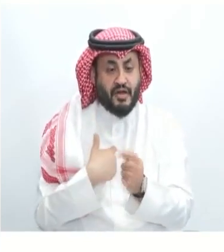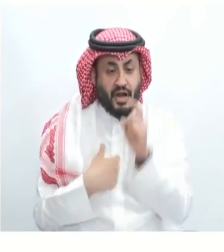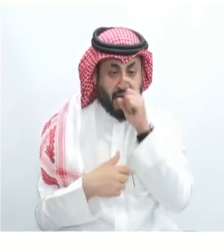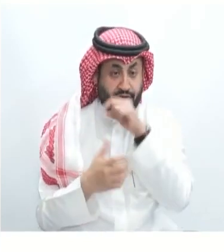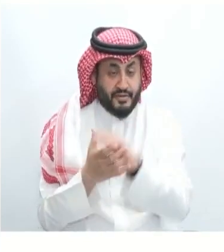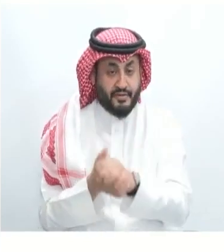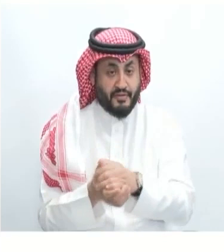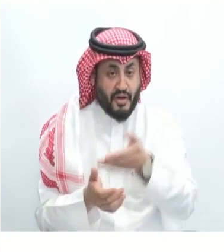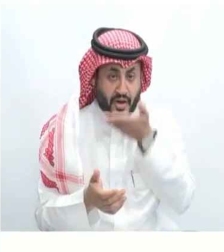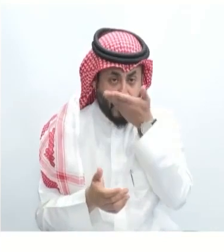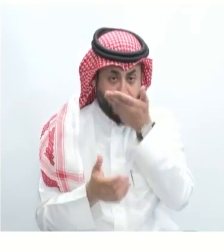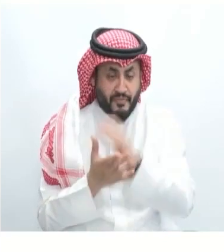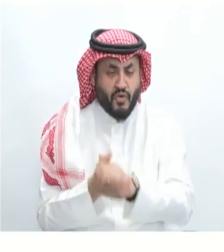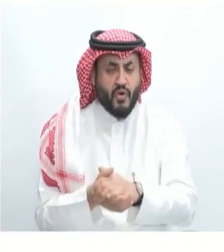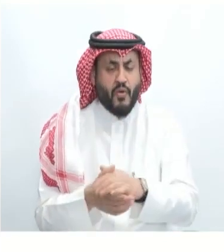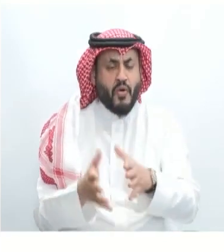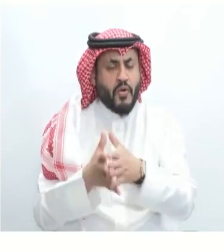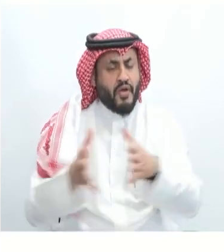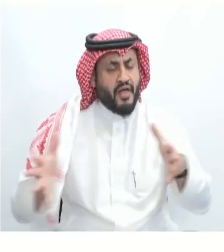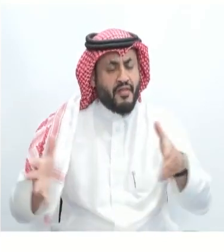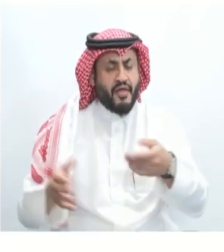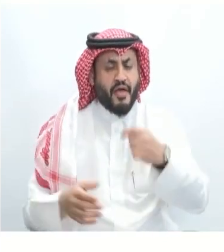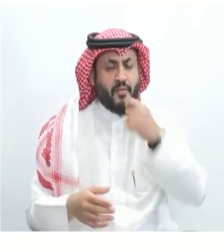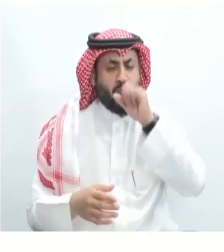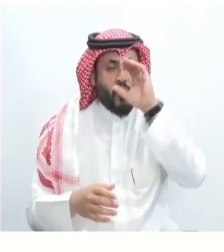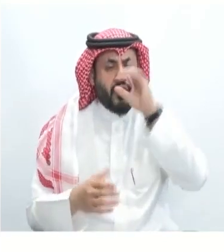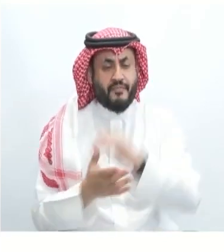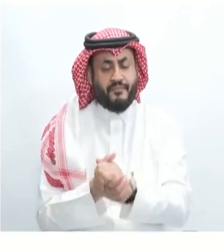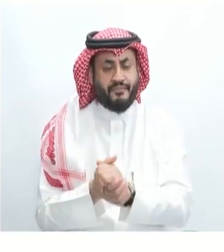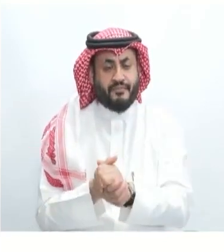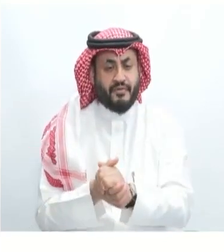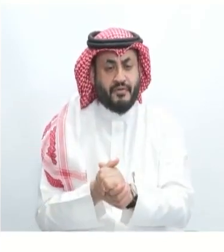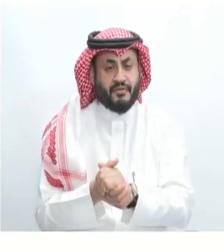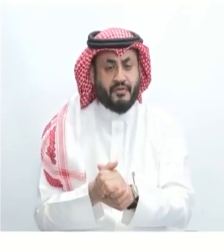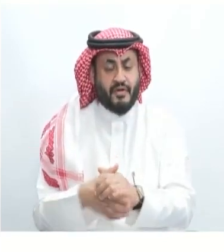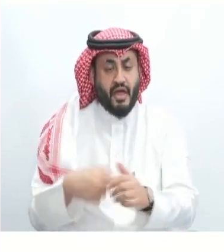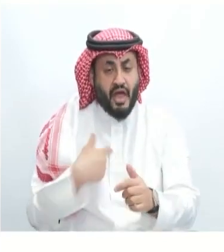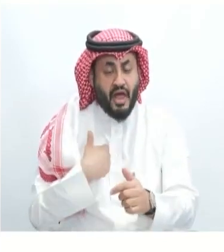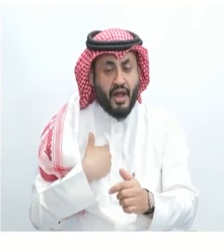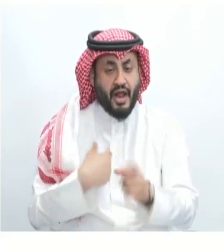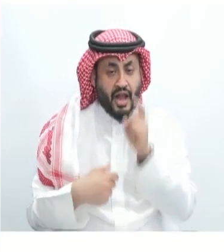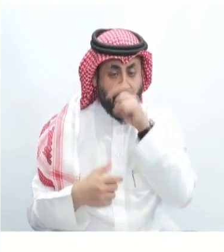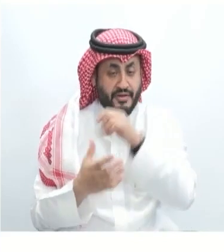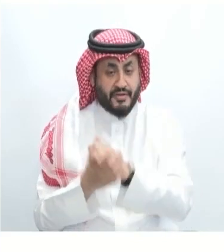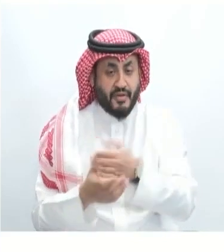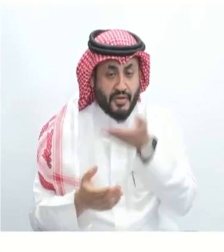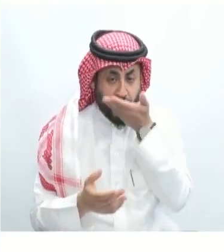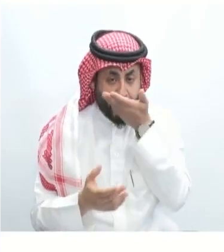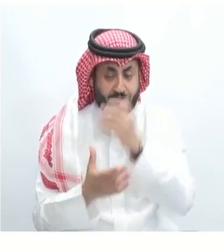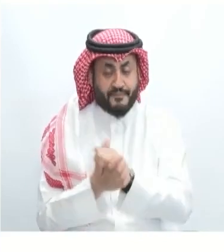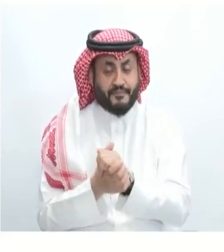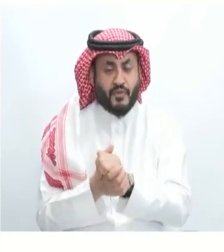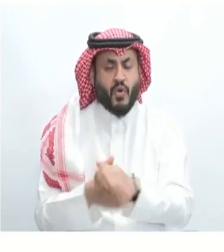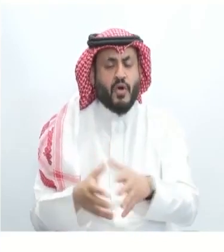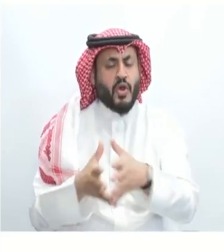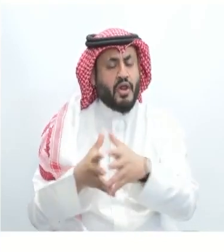should drink a lot of water. I should drink a